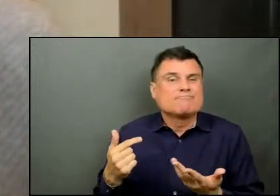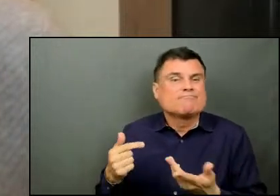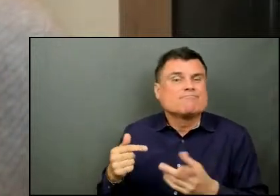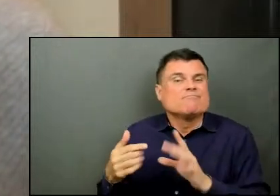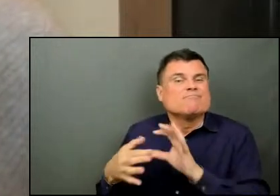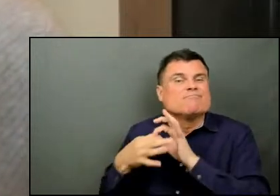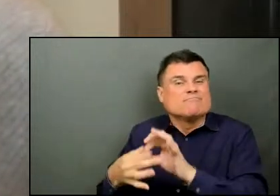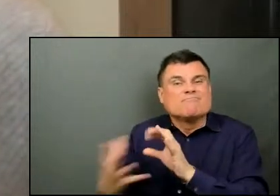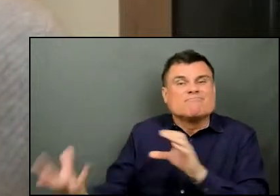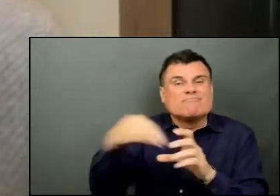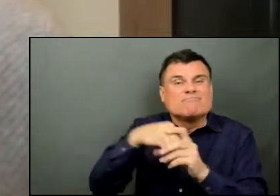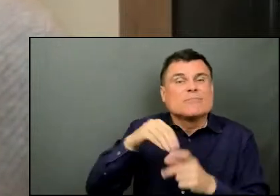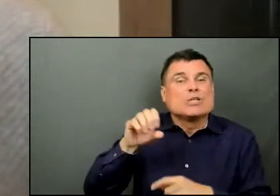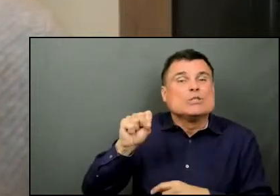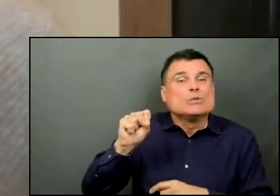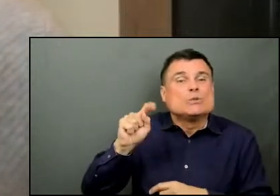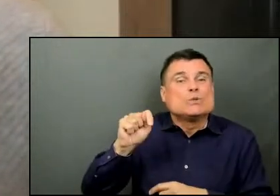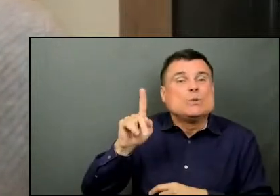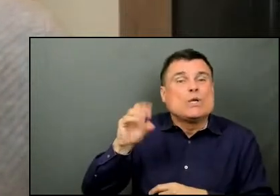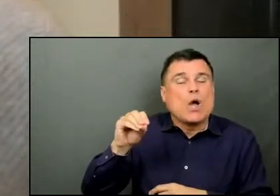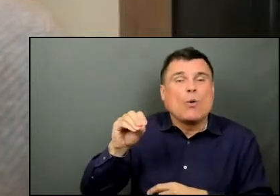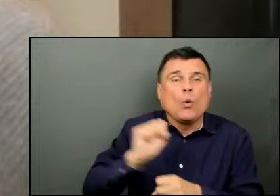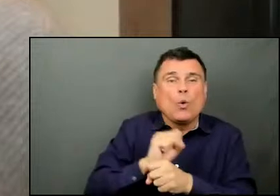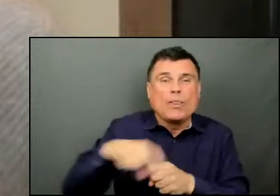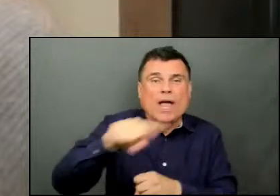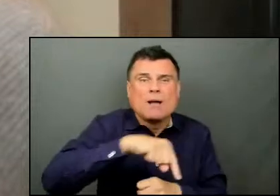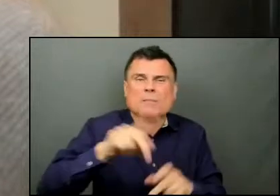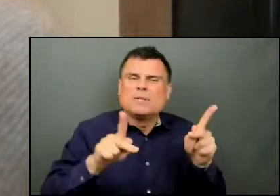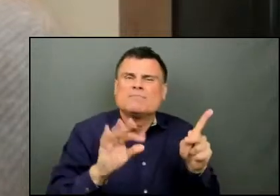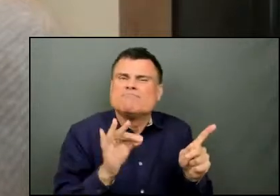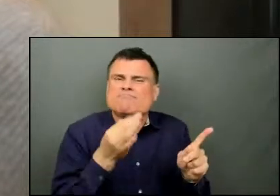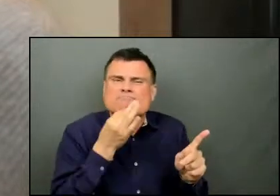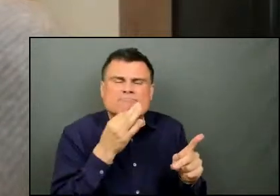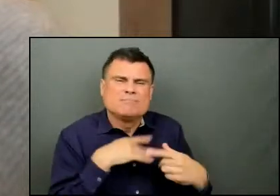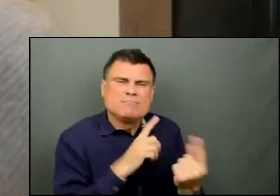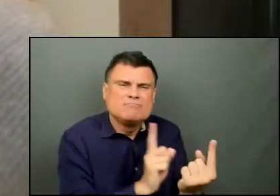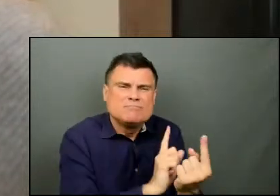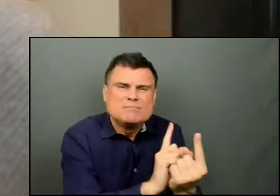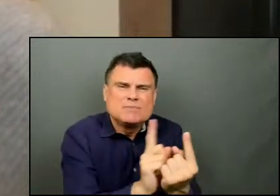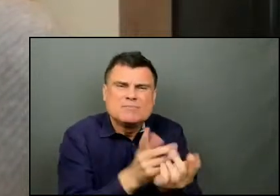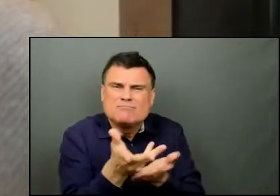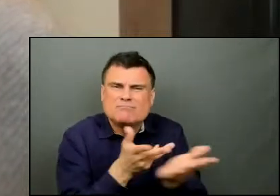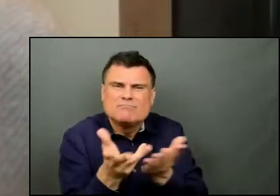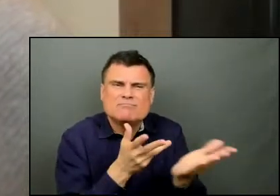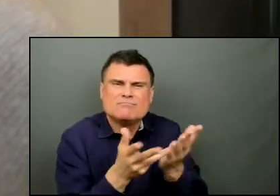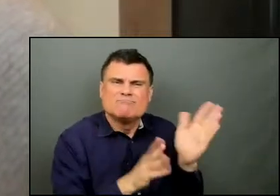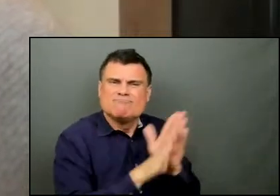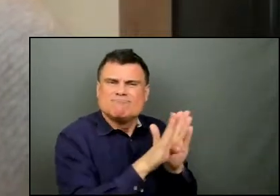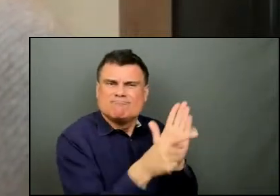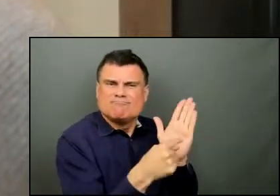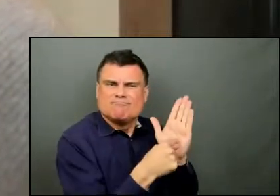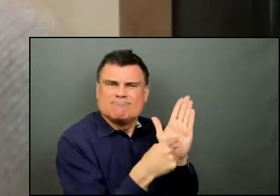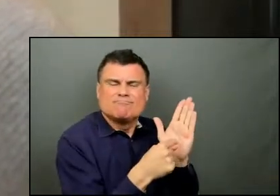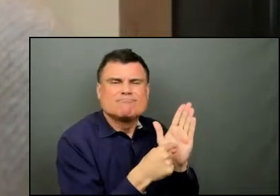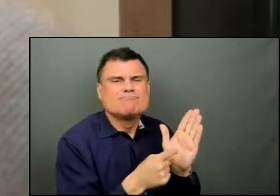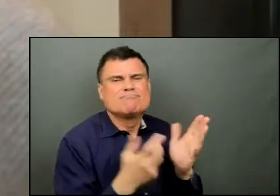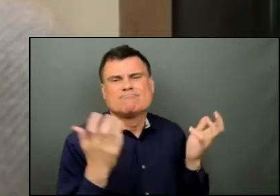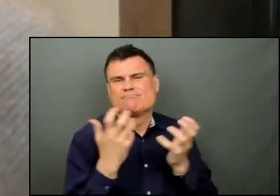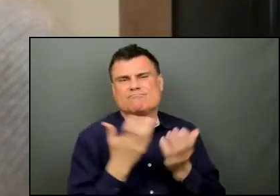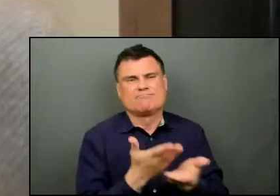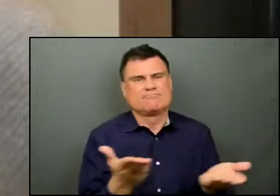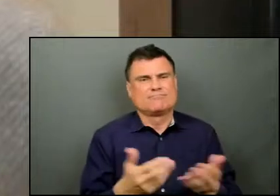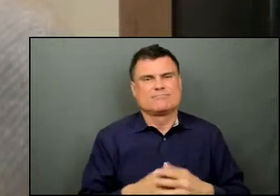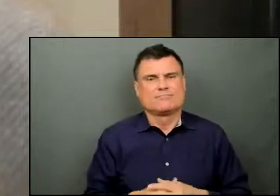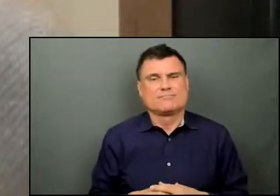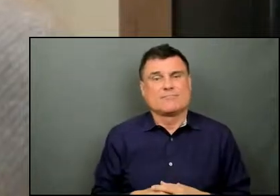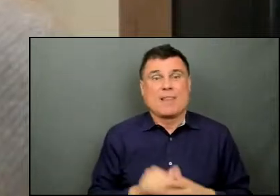today is full of so much fear and anxiety, more so than ever before. And I am seeing how greatly it is impacting the youth of our province. And so this